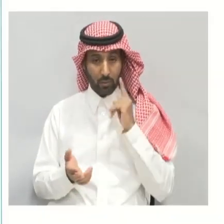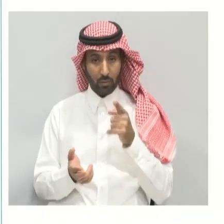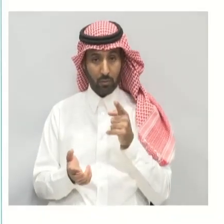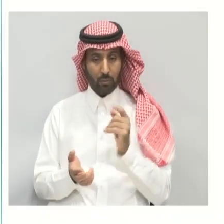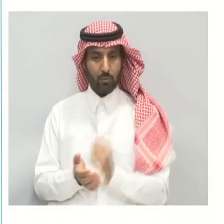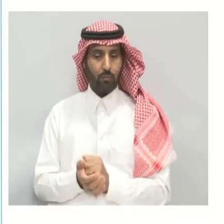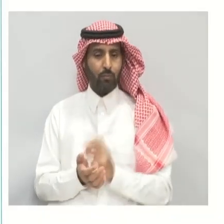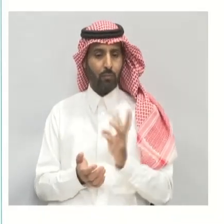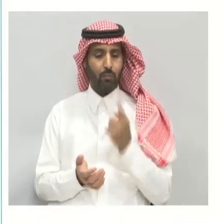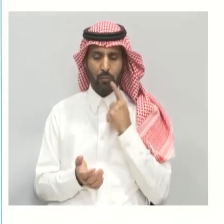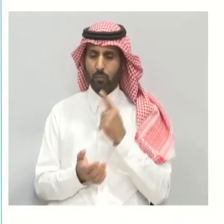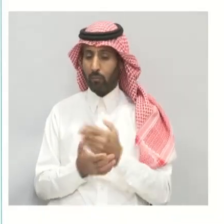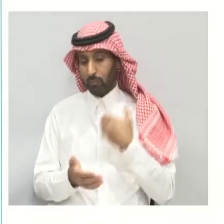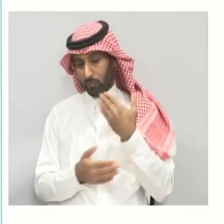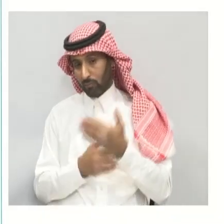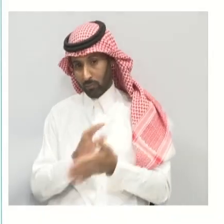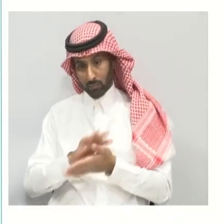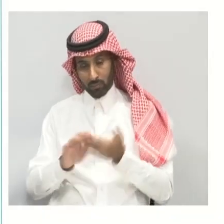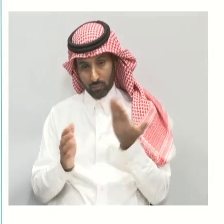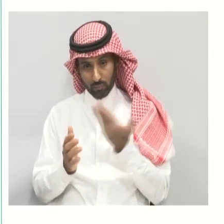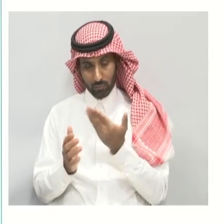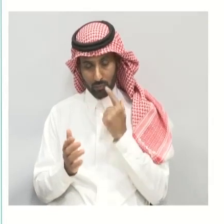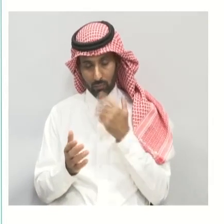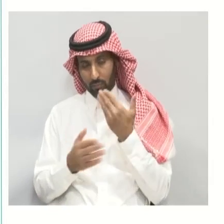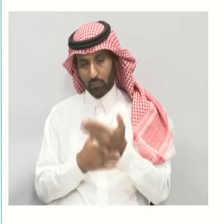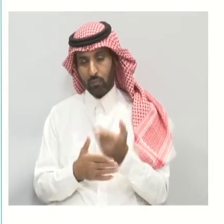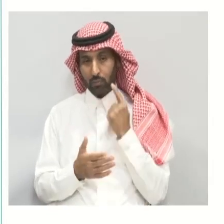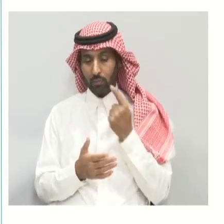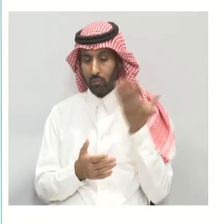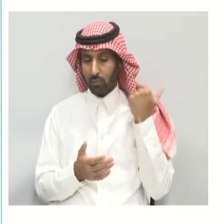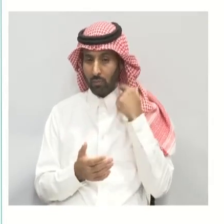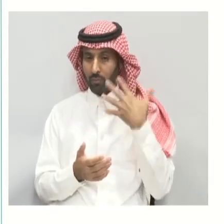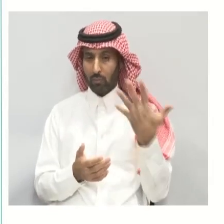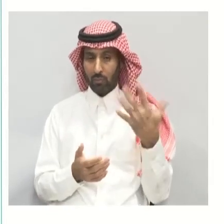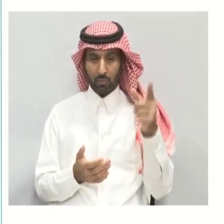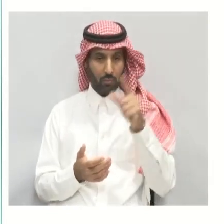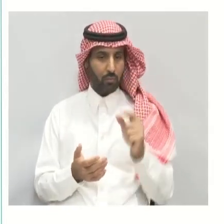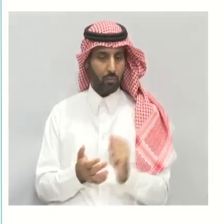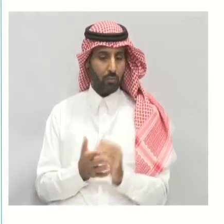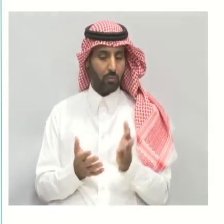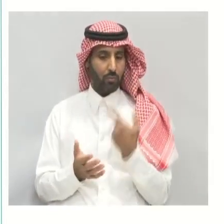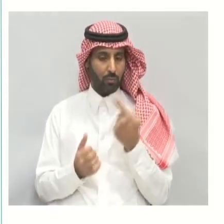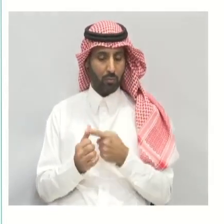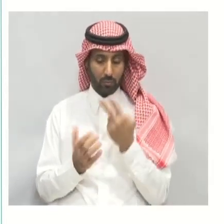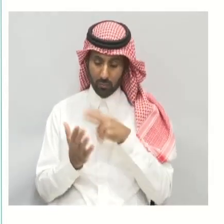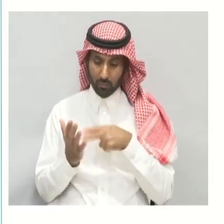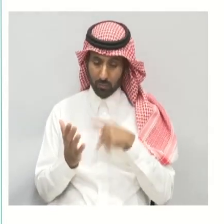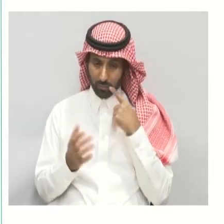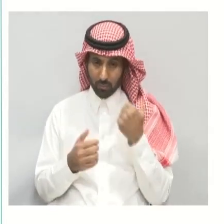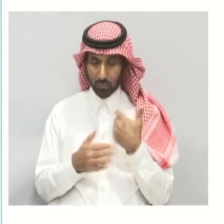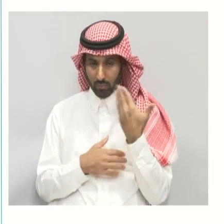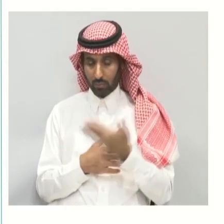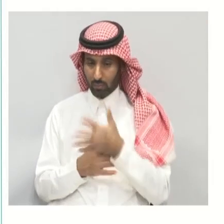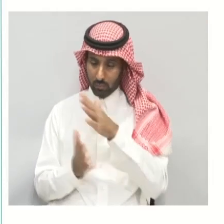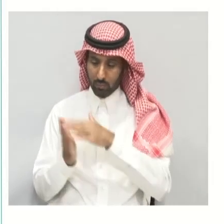to the after reading questions. And here I have five questions for the reading text we